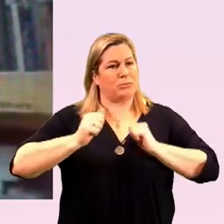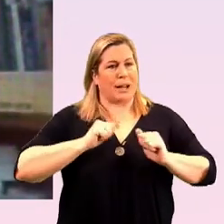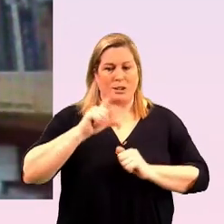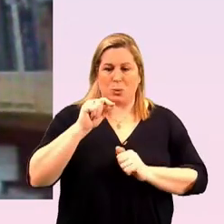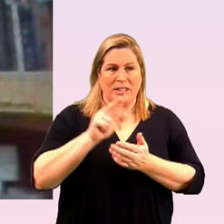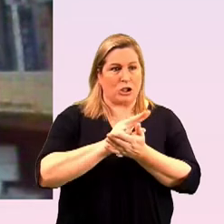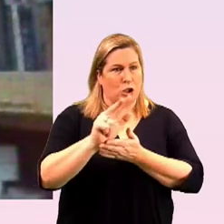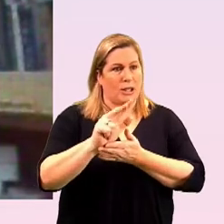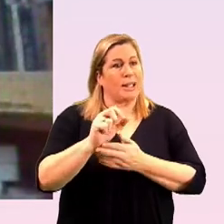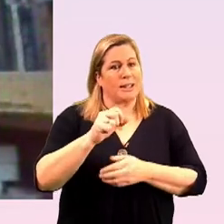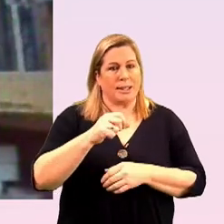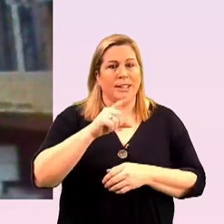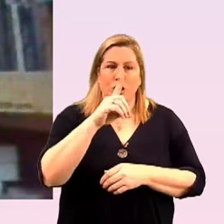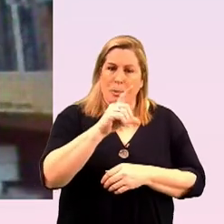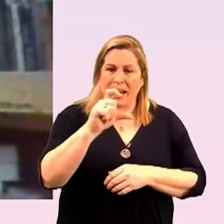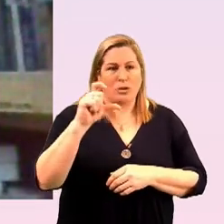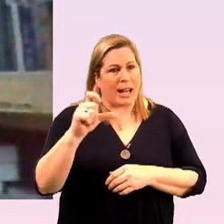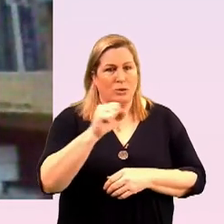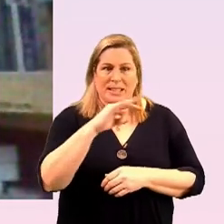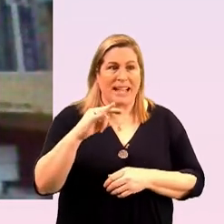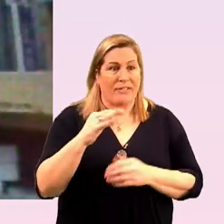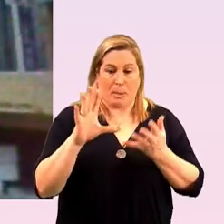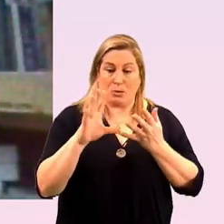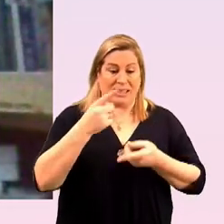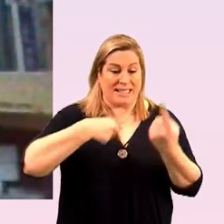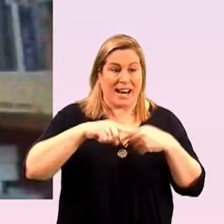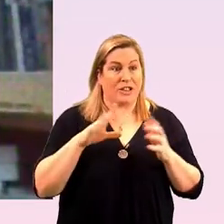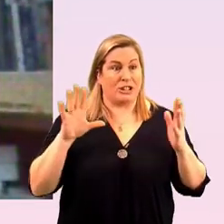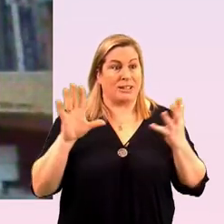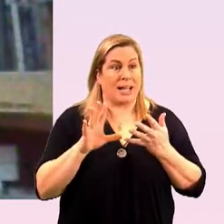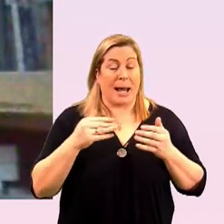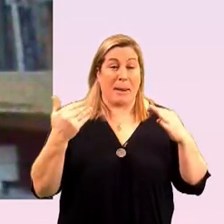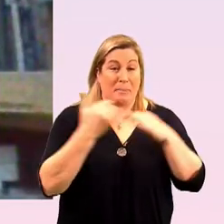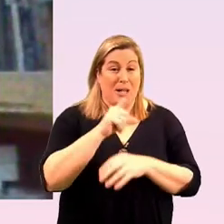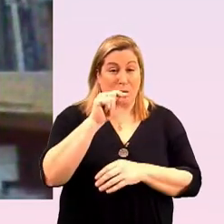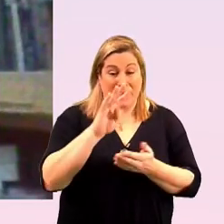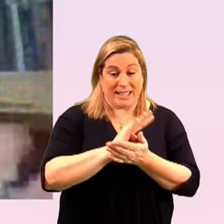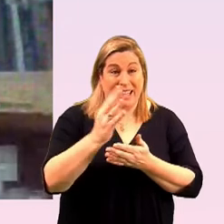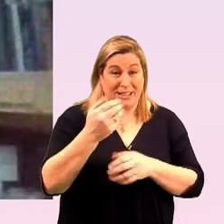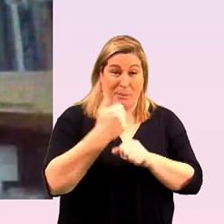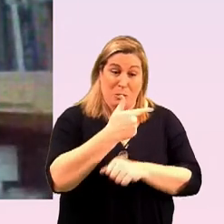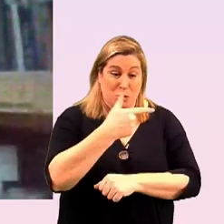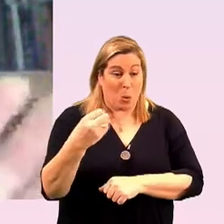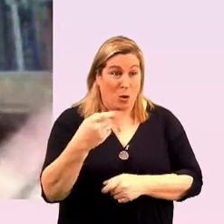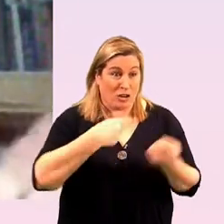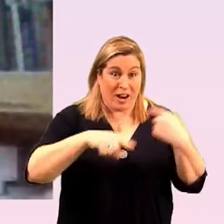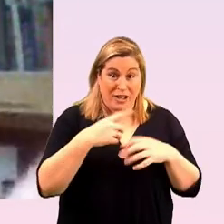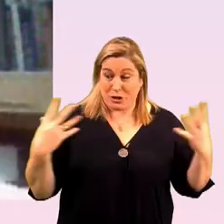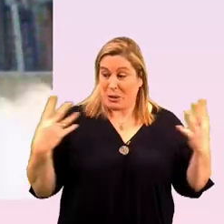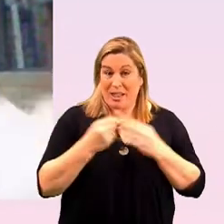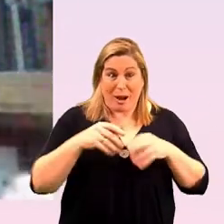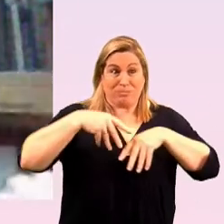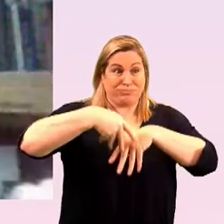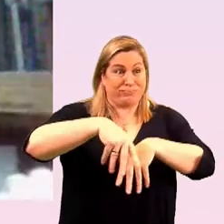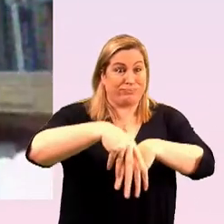Council staff, there was about 10 of us. In 2019, there was up to 200 of us. That's a big deal. That is a big deal to have gone